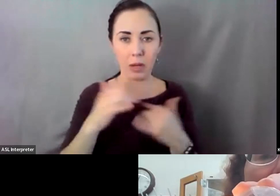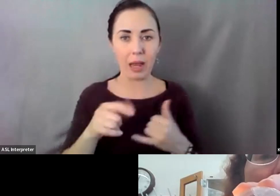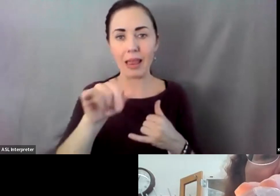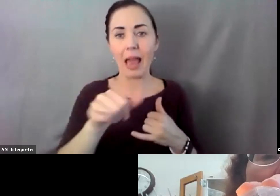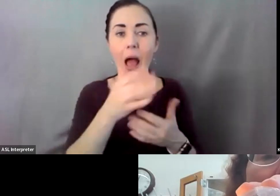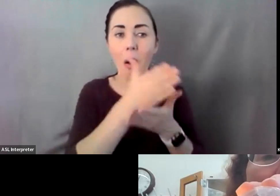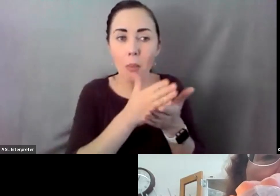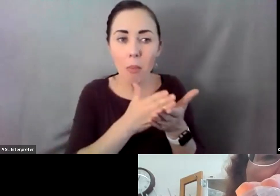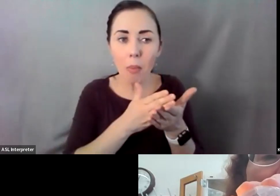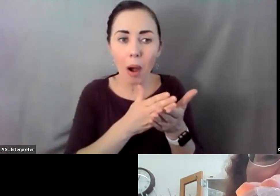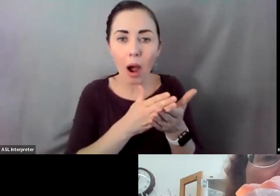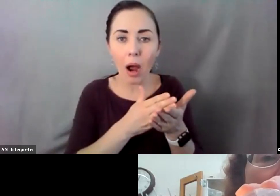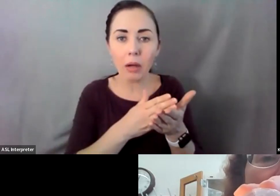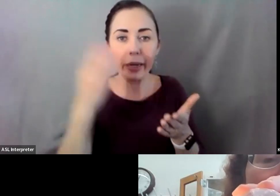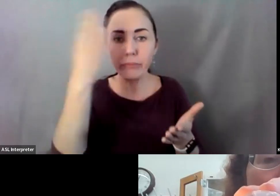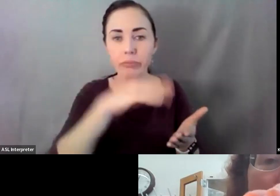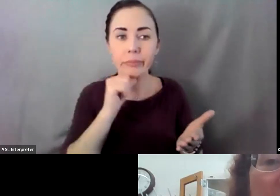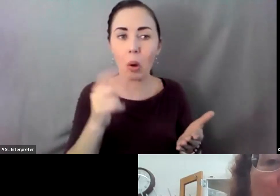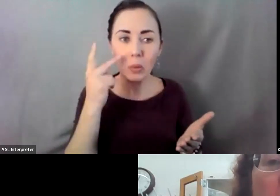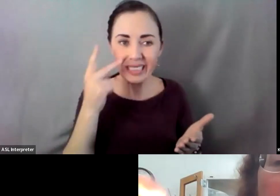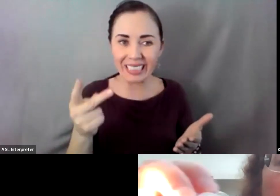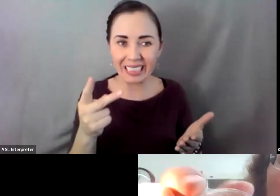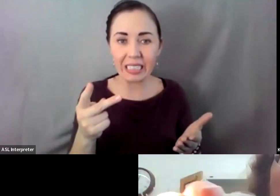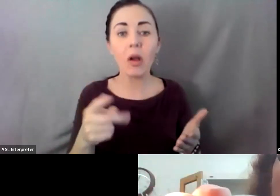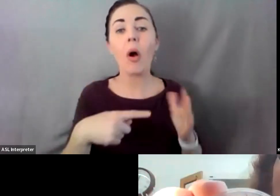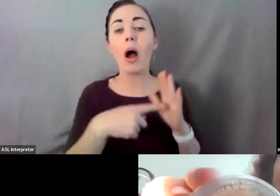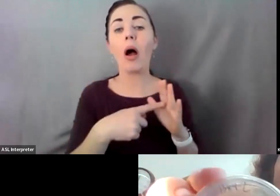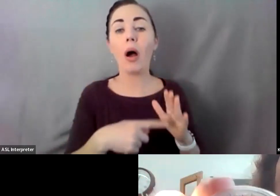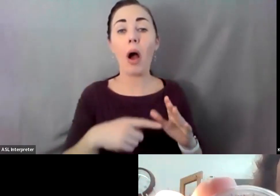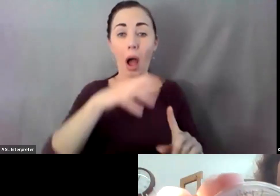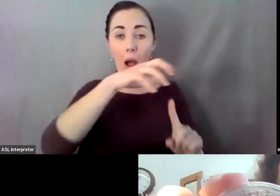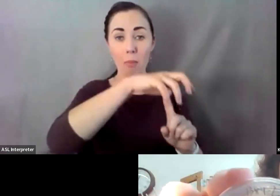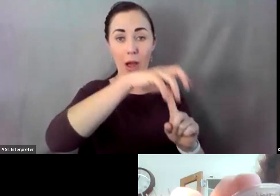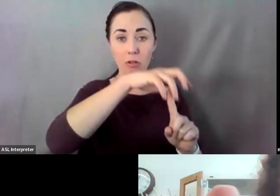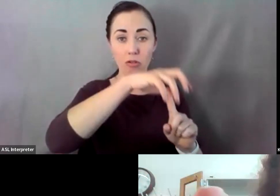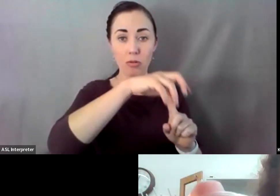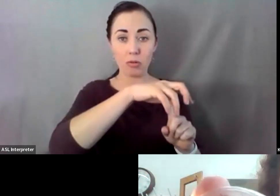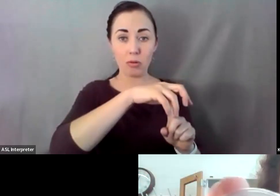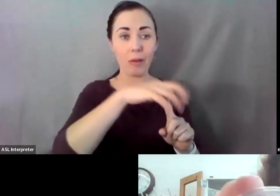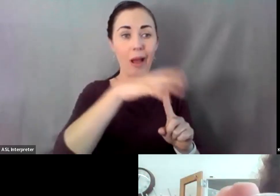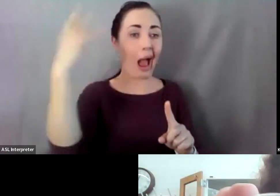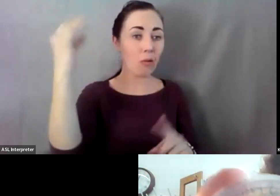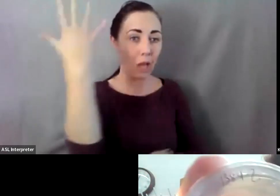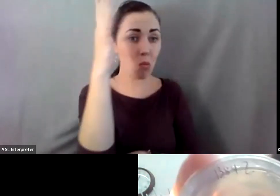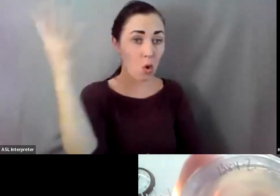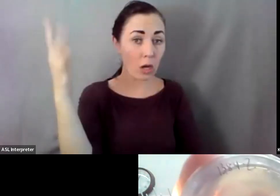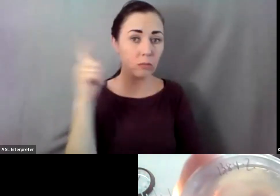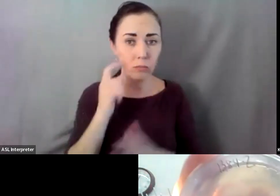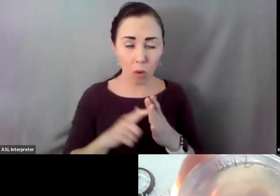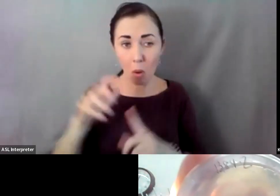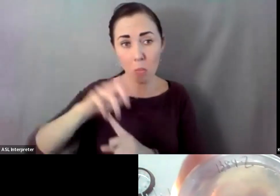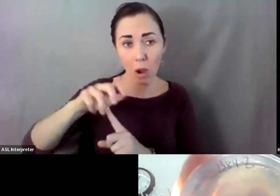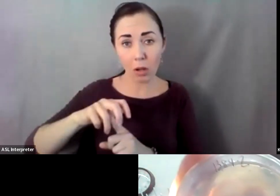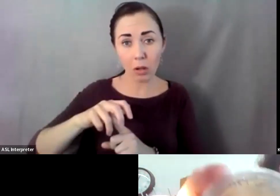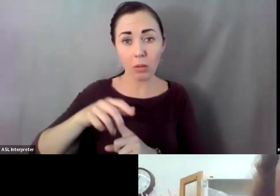part of the fungus that we often don't see. So if you were to see a mushroom in the woods, what you